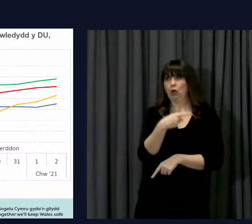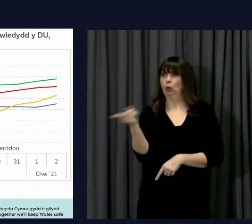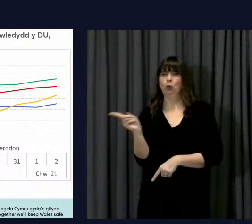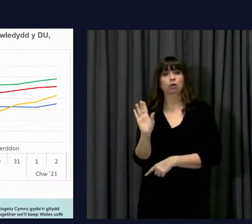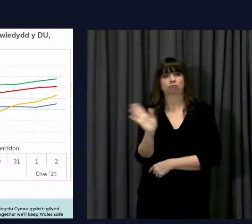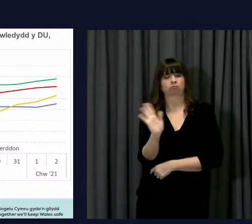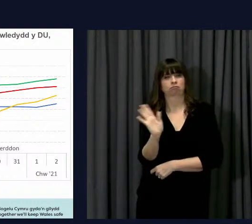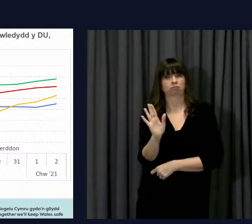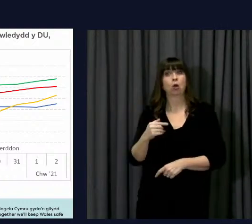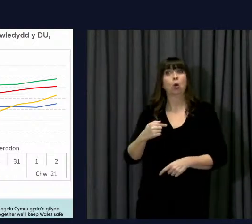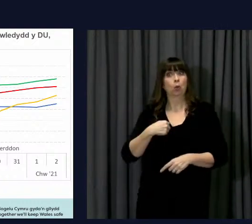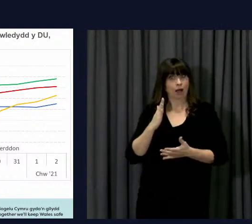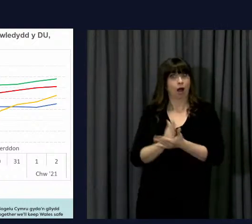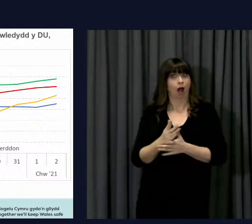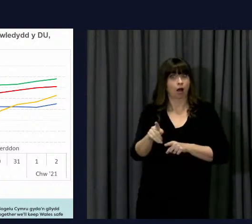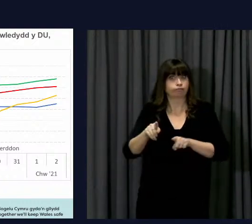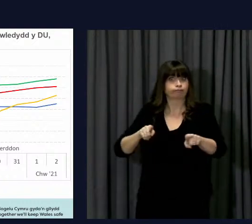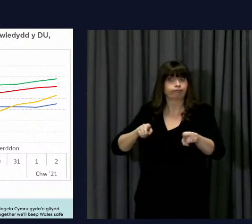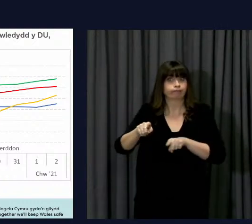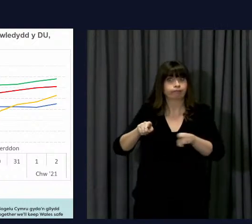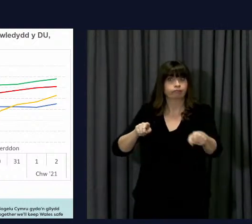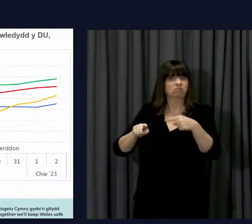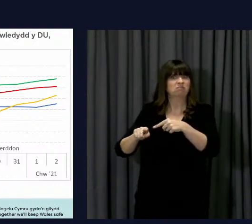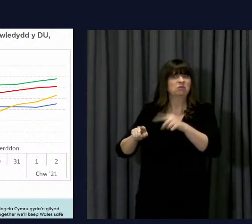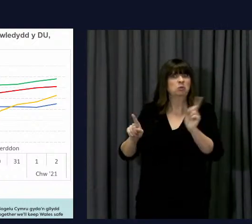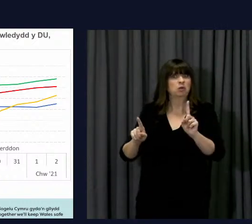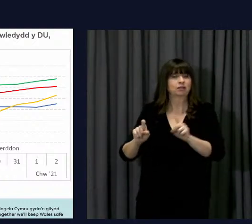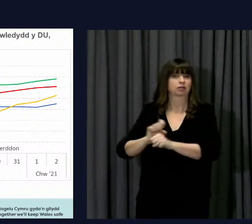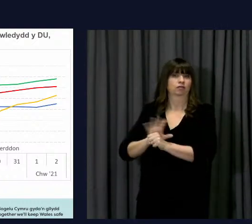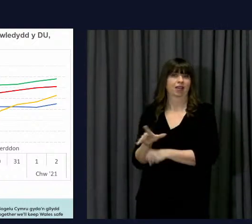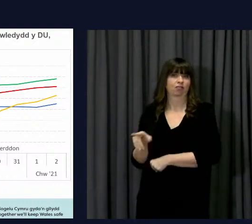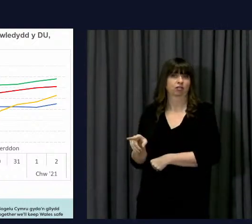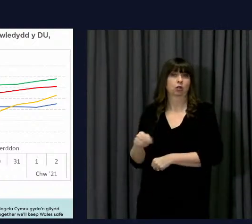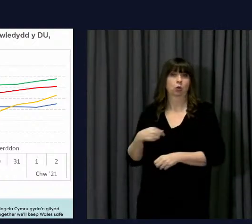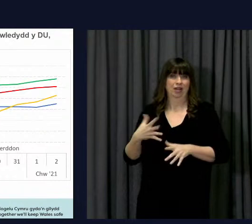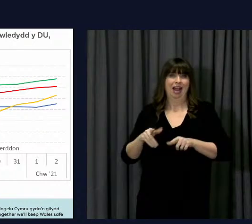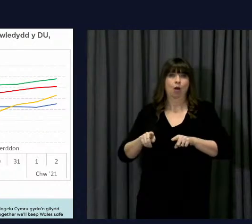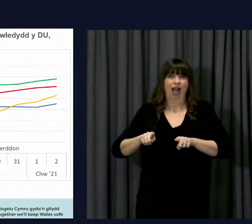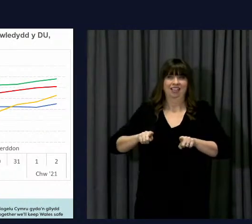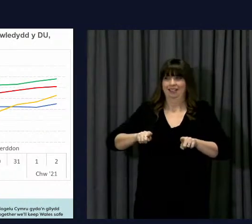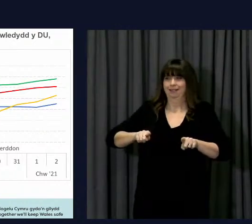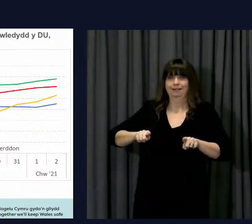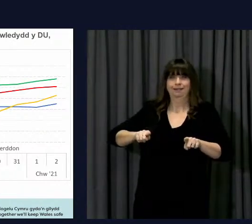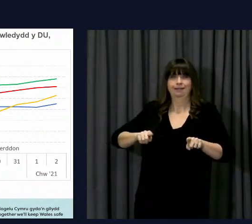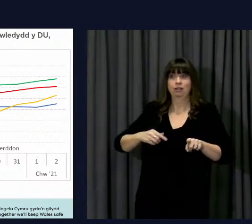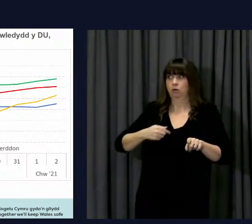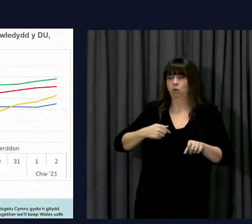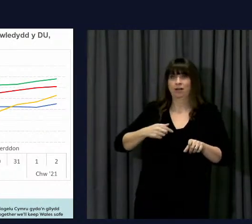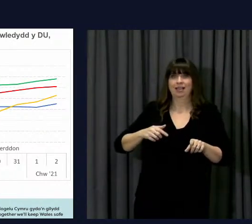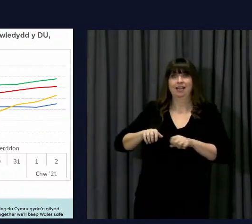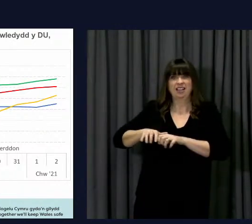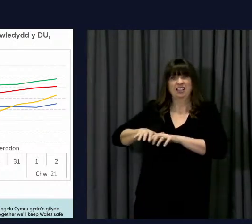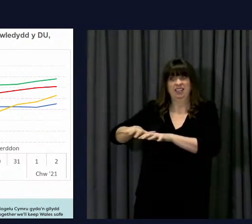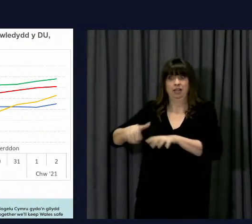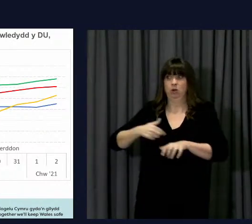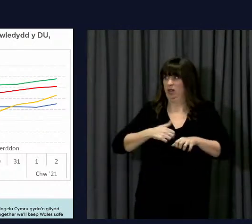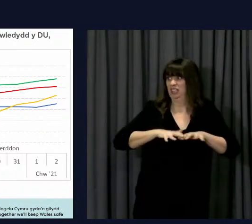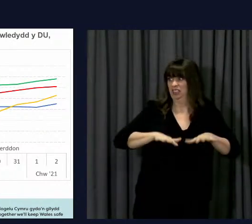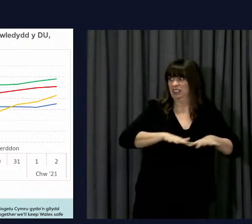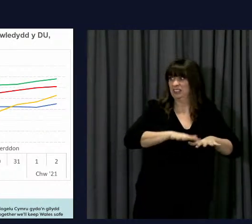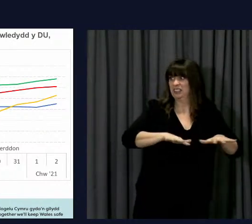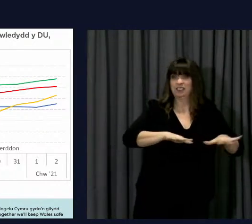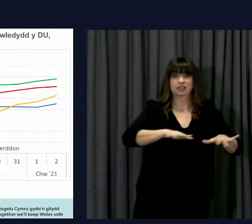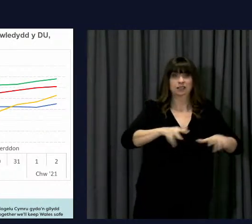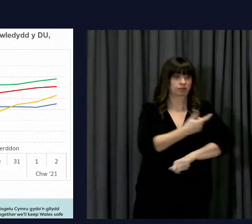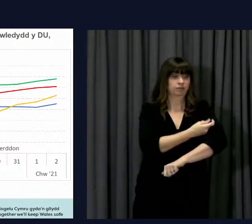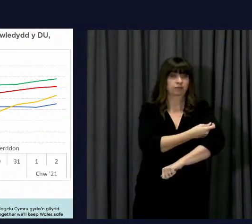against the virus, and it is one where we are making rapid progress. We remain on course to offer vaccination to